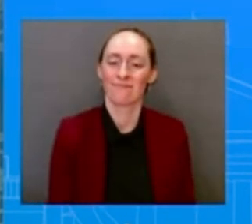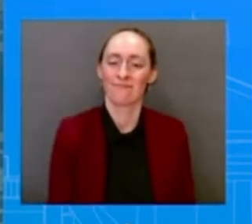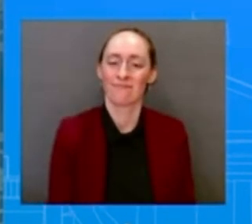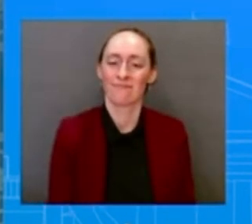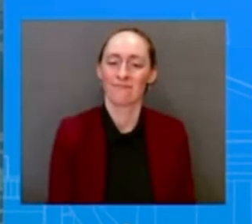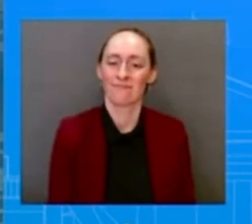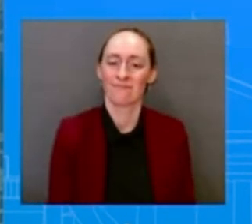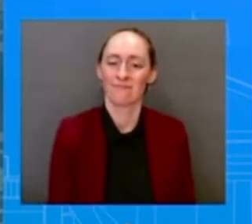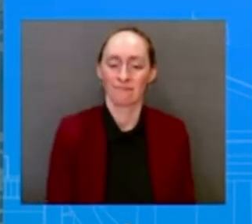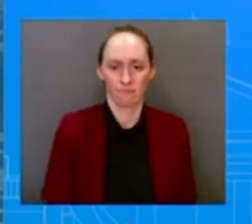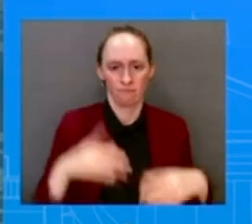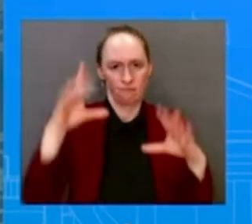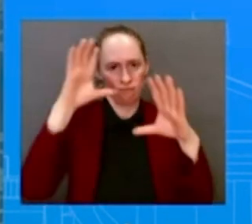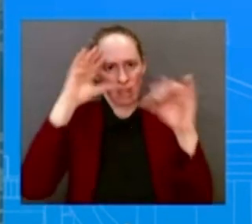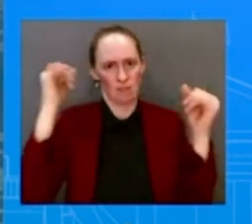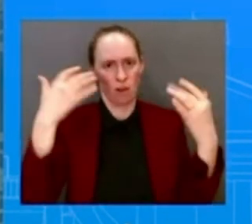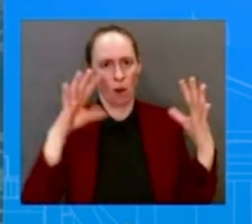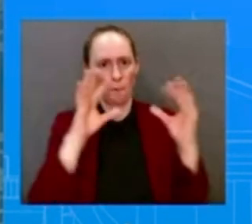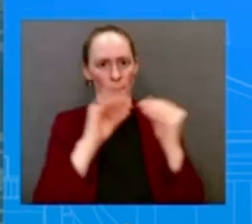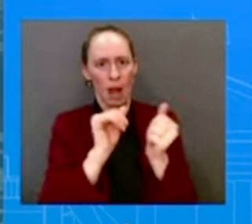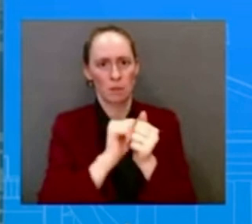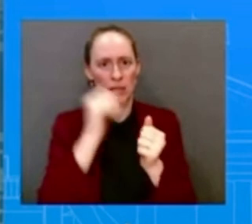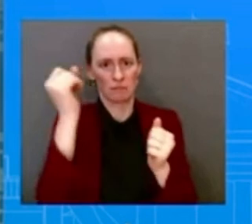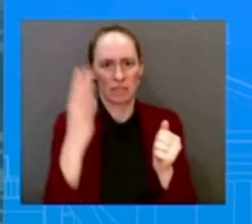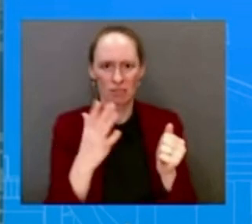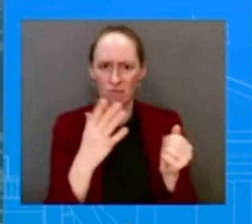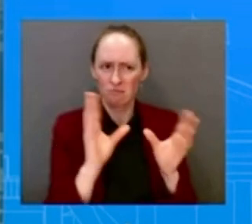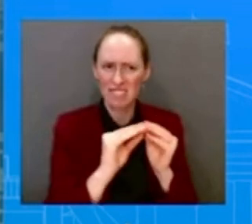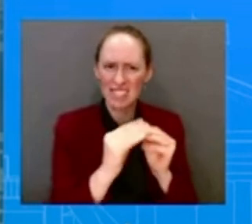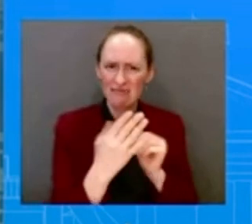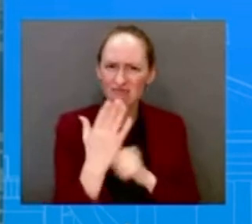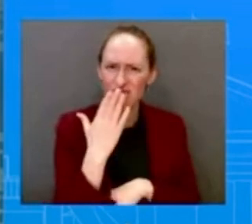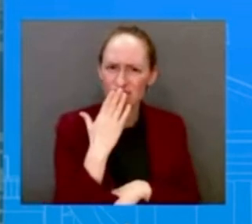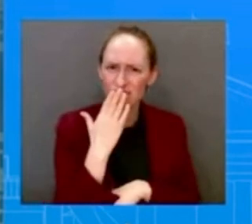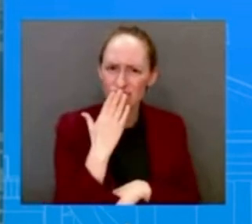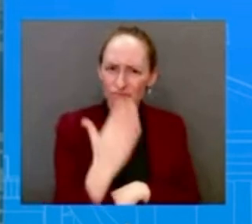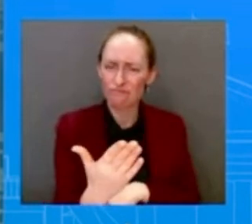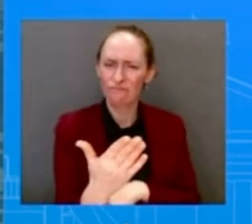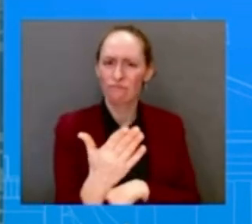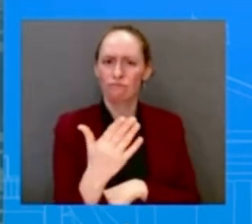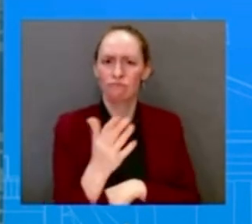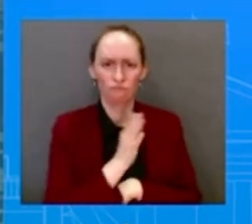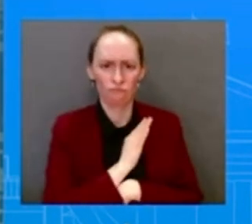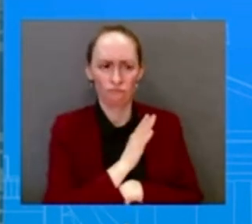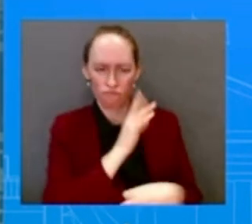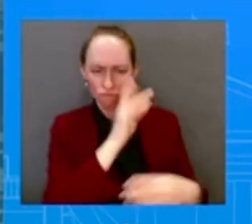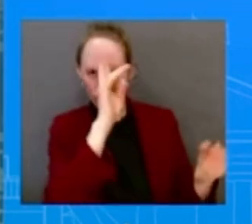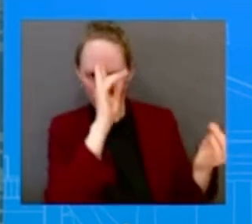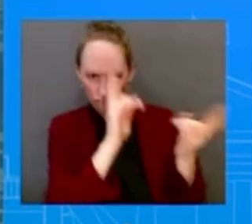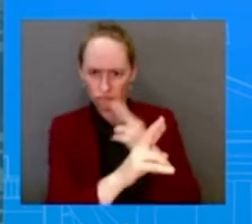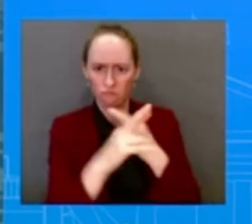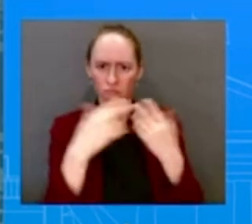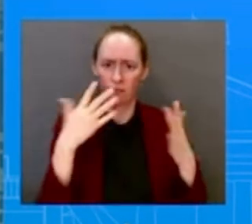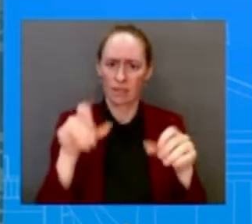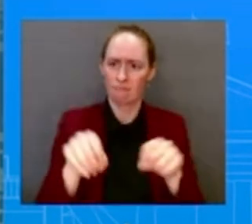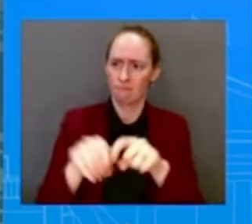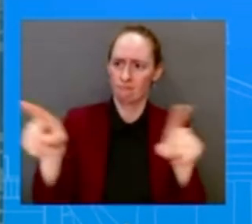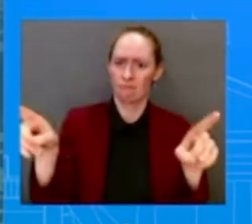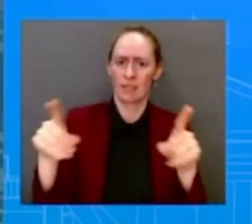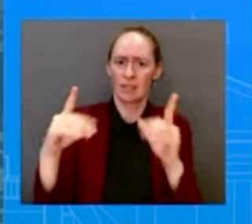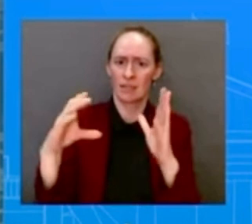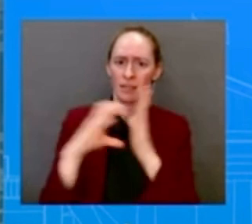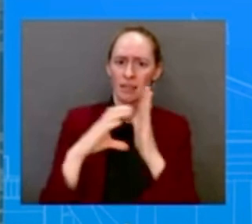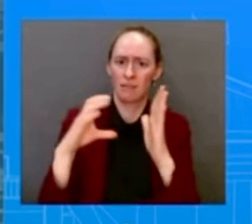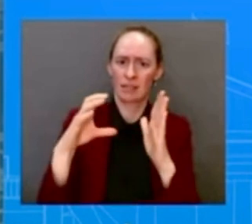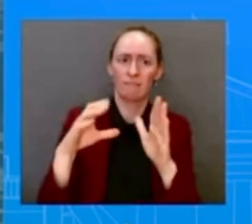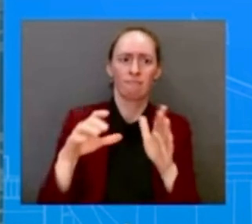respectful. It was productive. You saw us put a readout, and you heard from the Speaker himself when he was out at the sticks after the